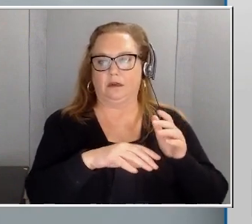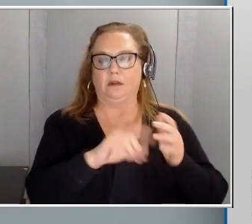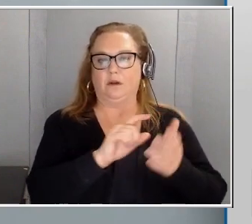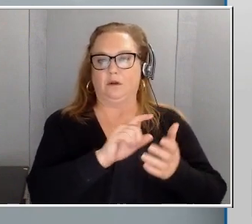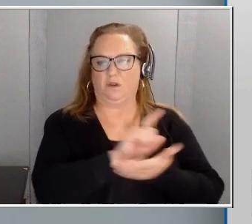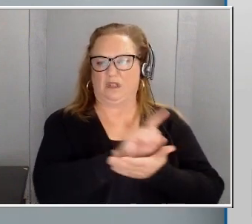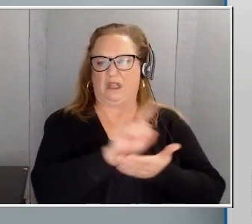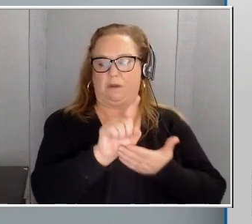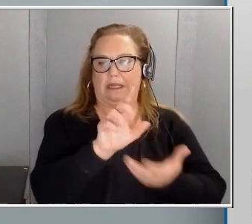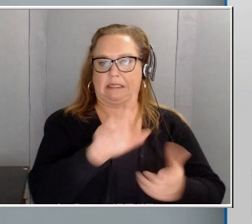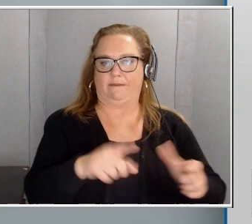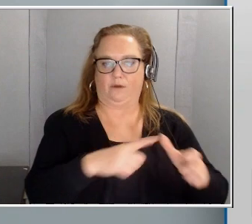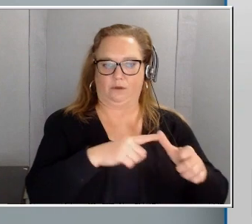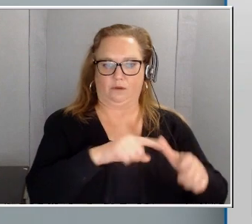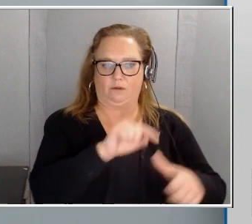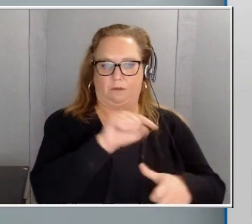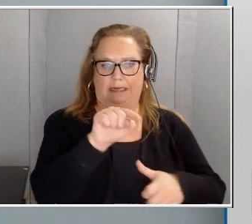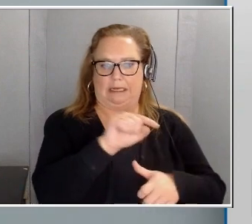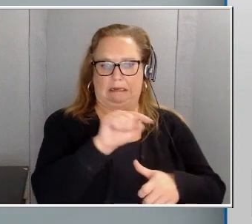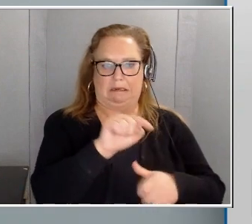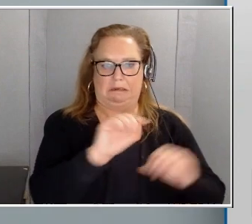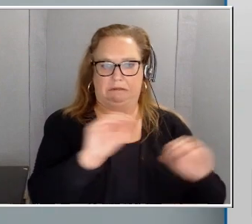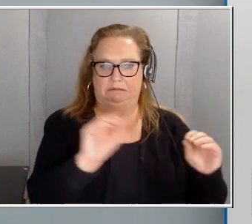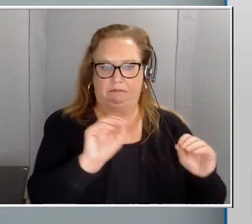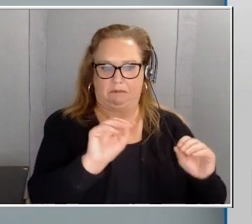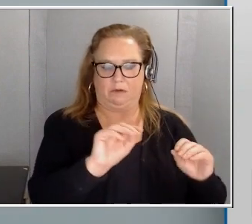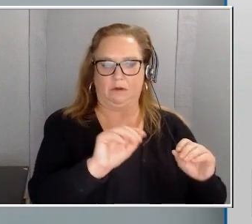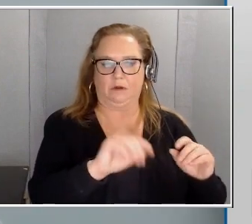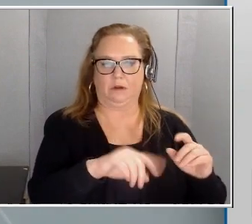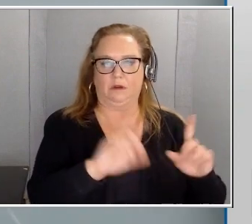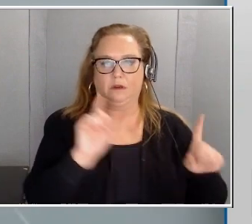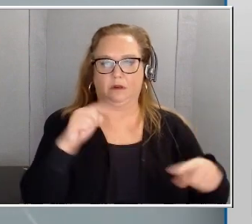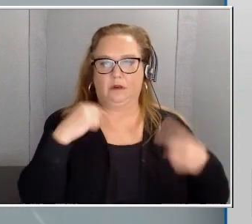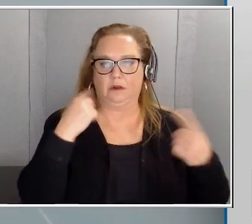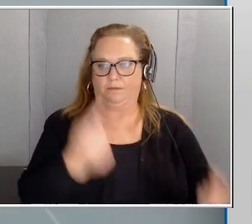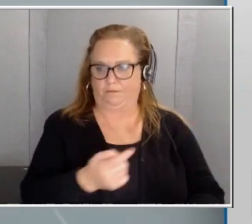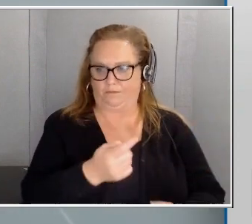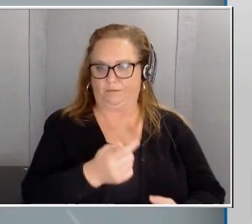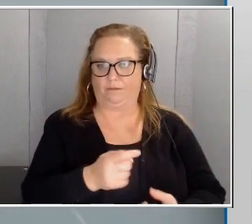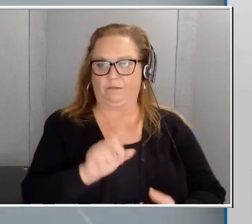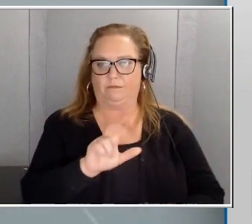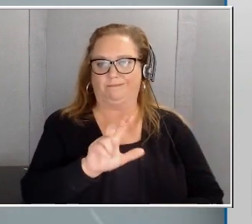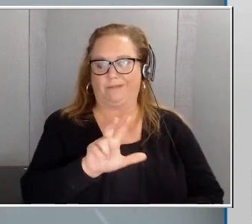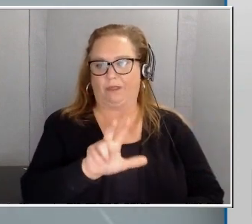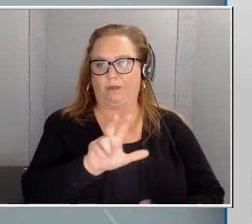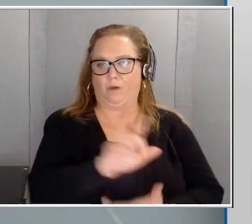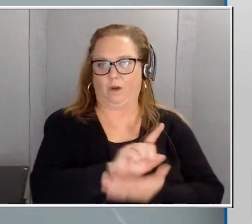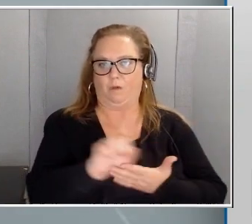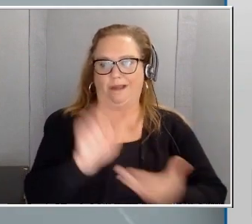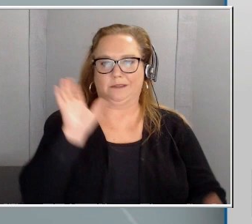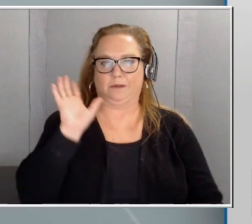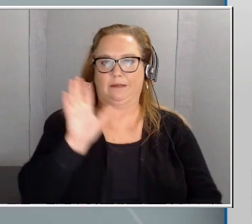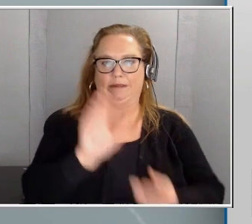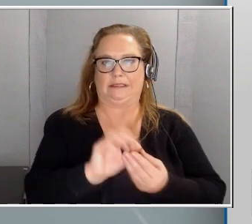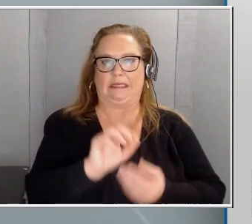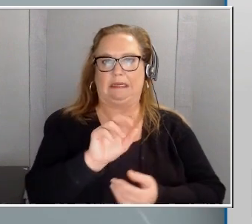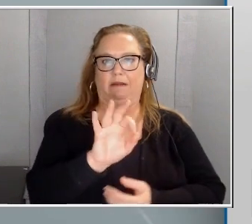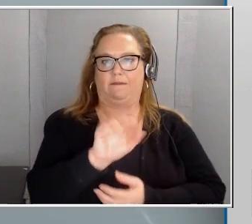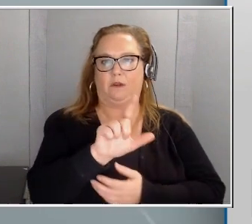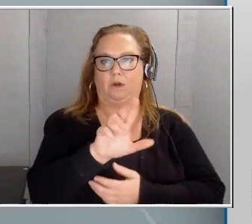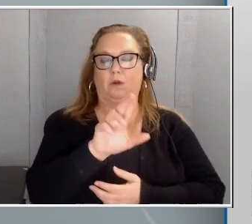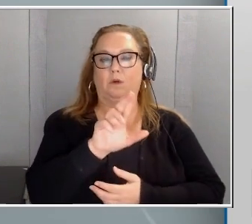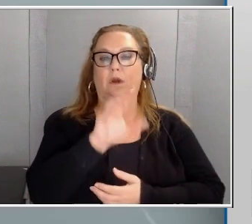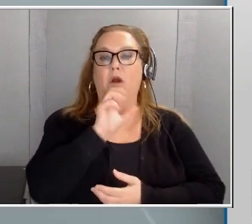see that very first week there were none. Over the last few weeks, we have seen influenza admissions. Orange is adults